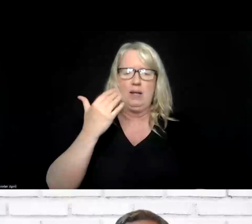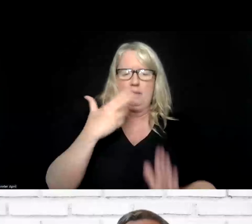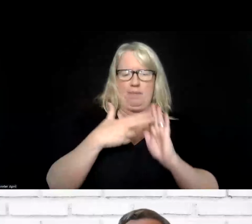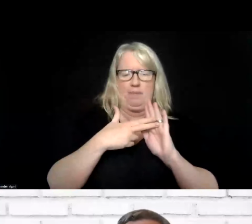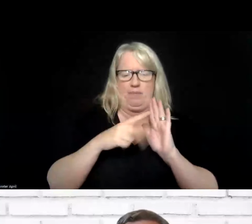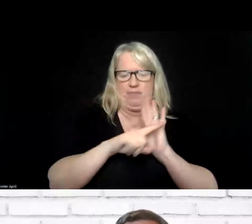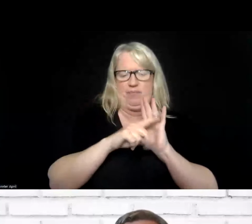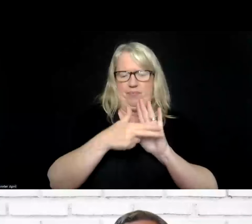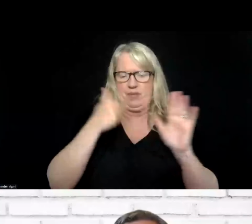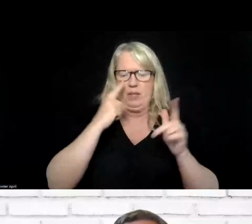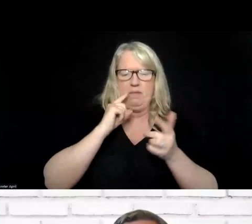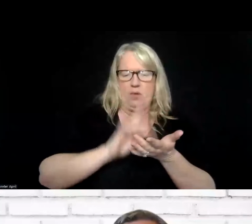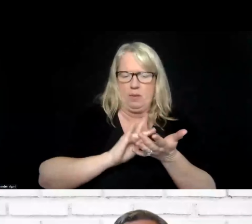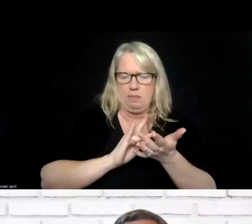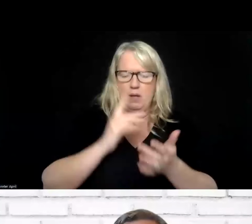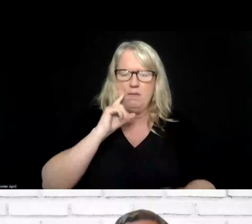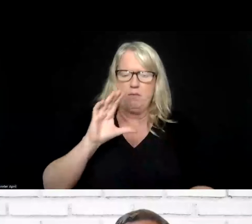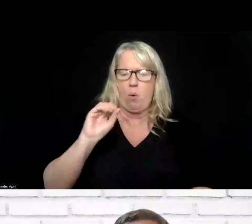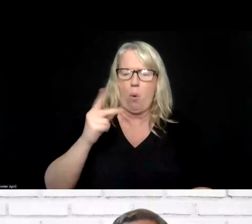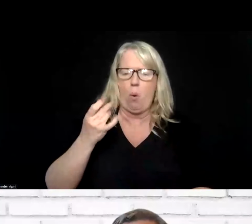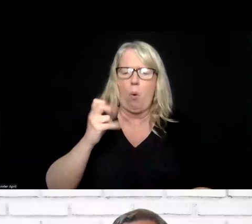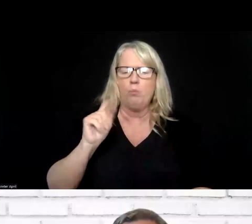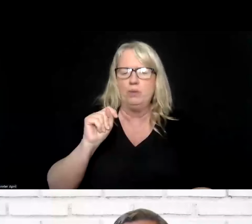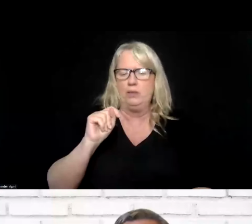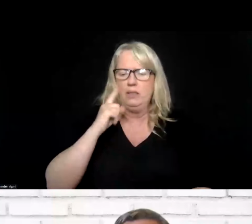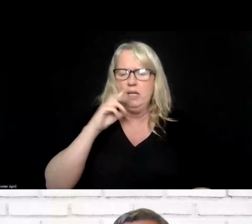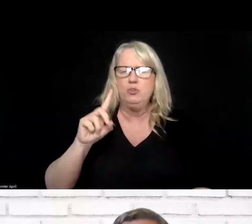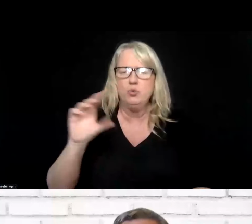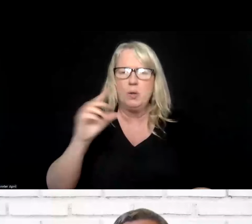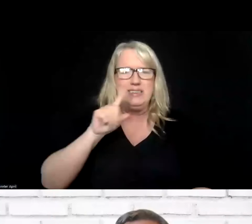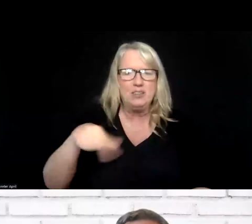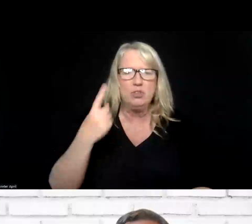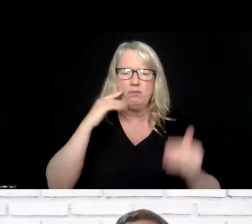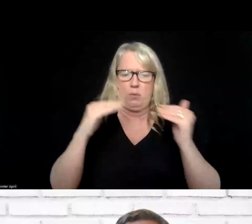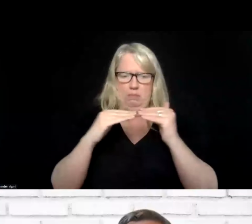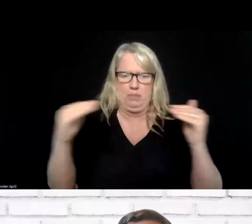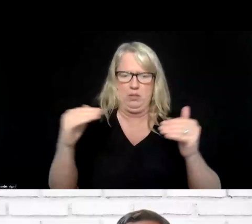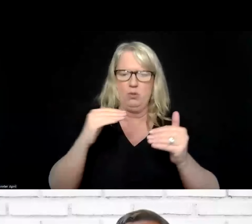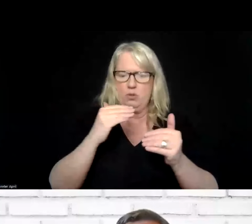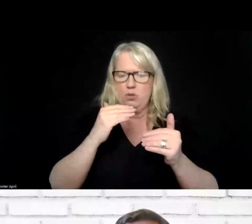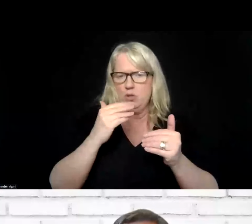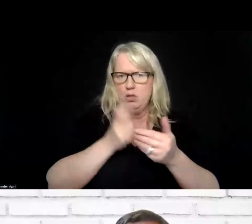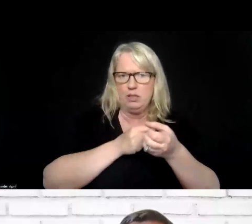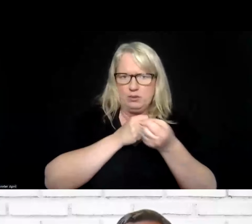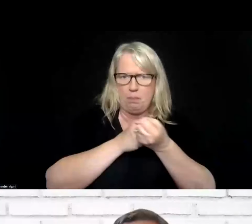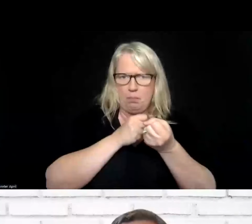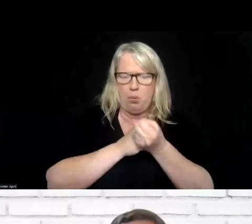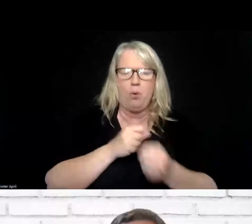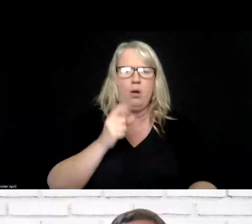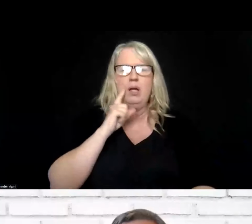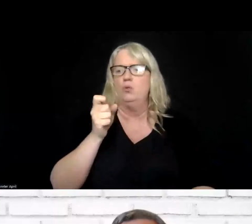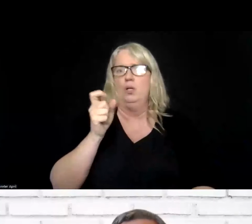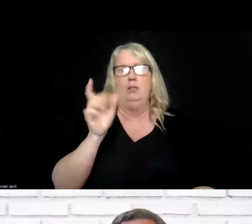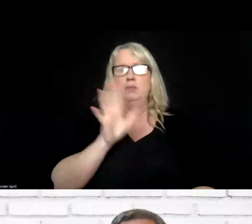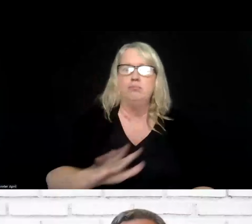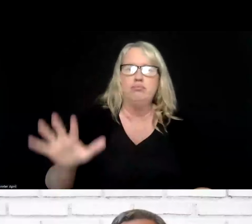about using medication for opiate use disorder is not just universal to peer support. That I see it in running across all disciplines